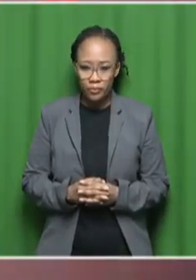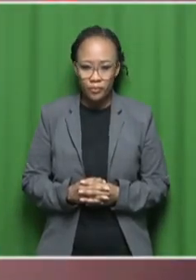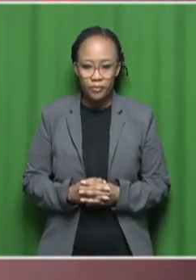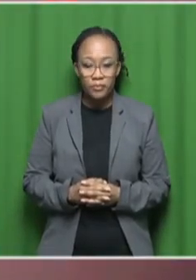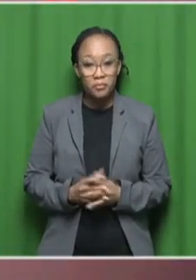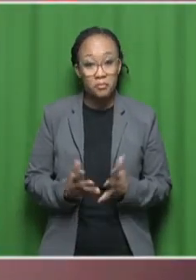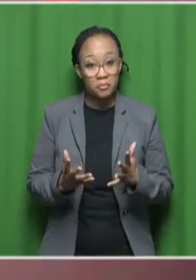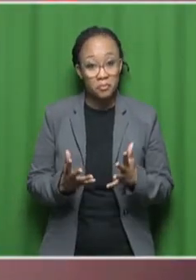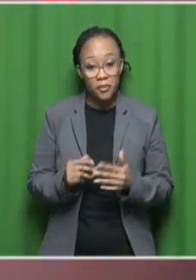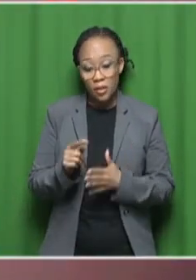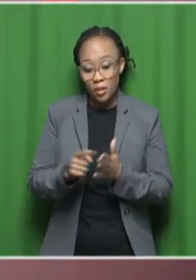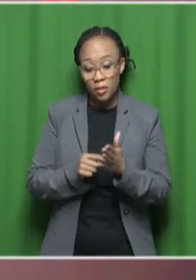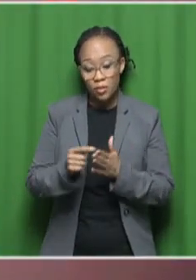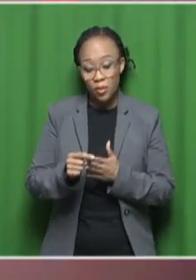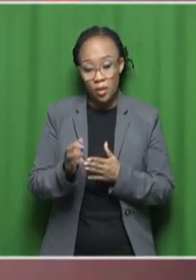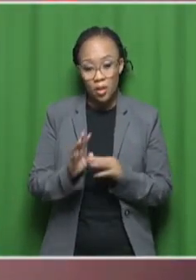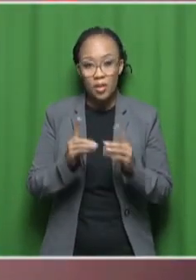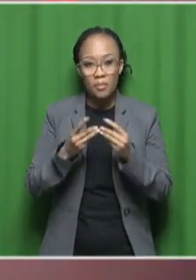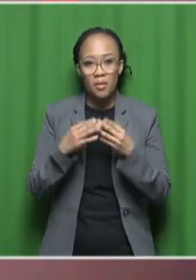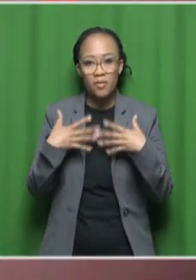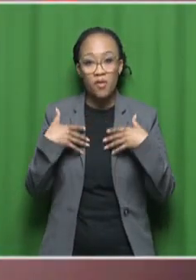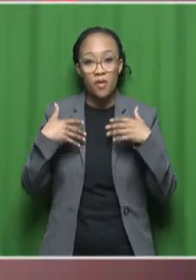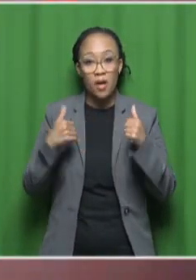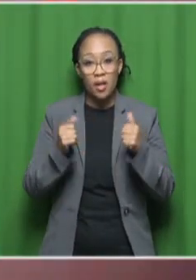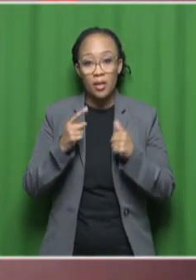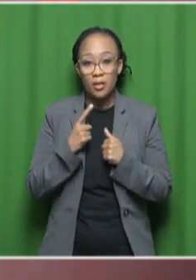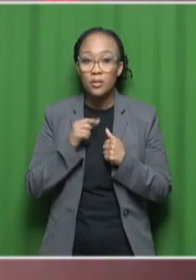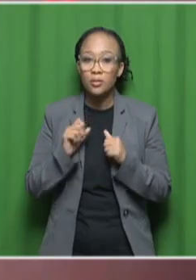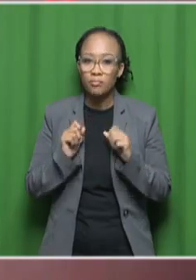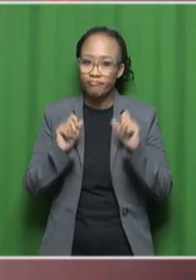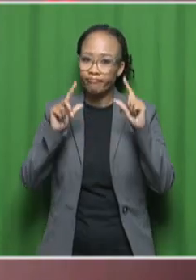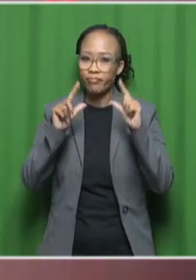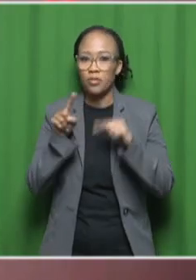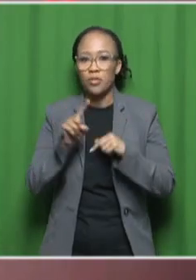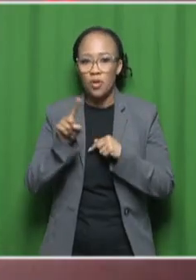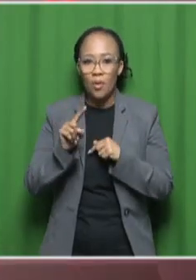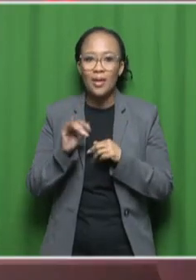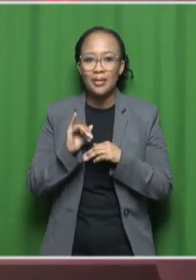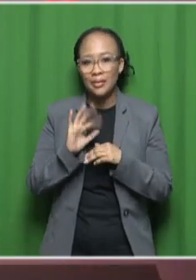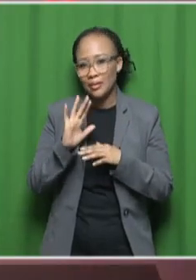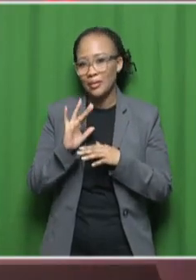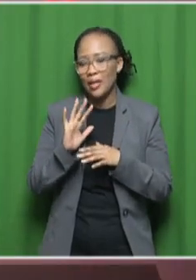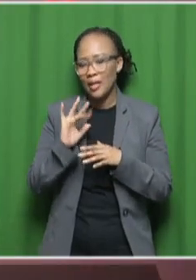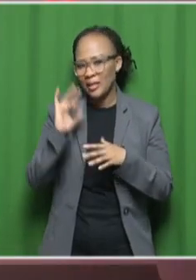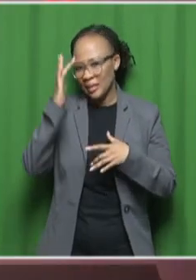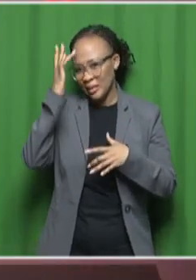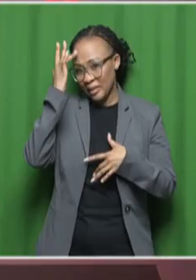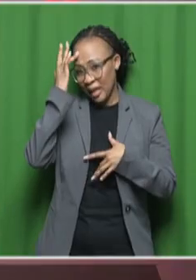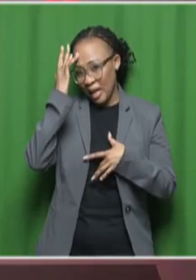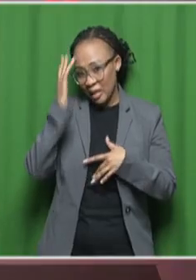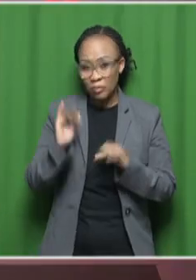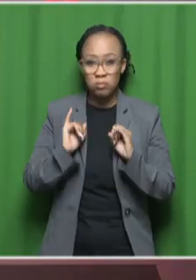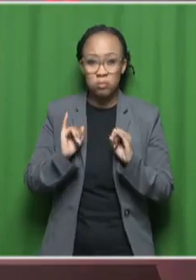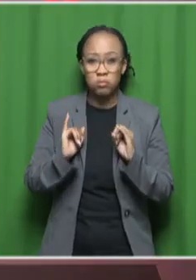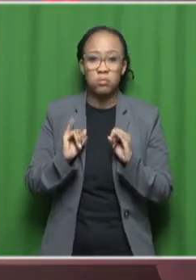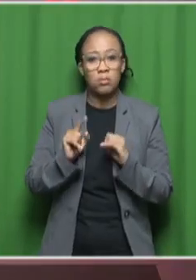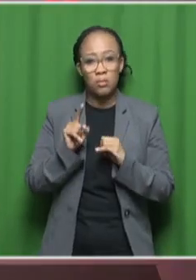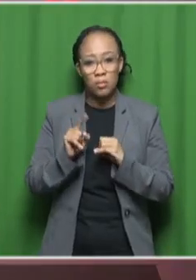Now, this week, the Department of Health is sounding the alarm over a potentially deadly disease frequently overlooked yet